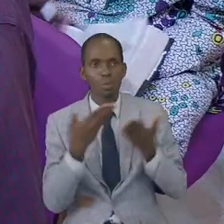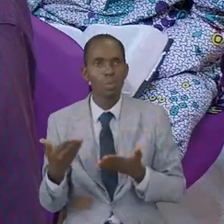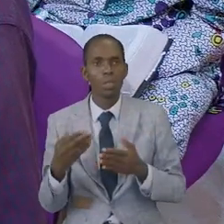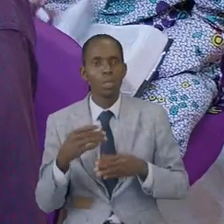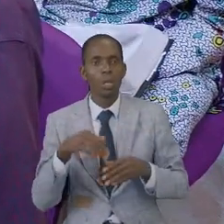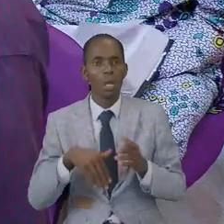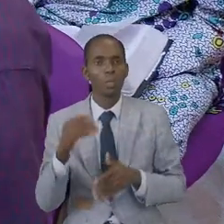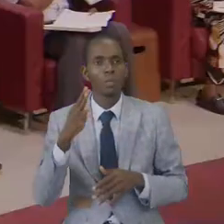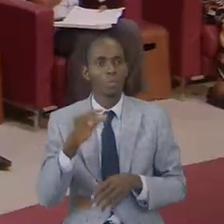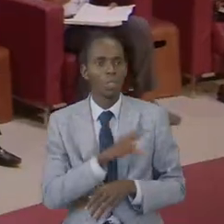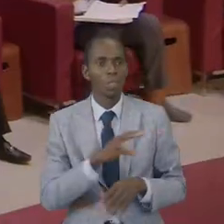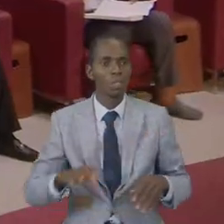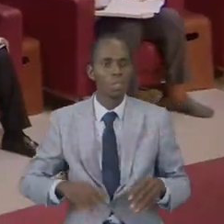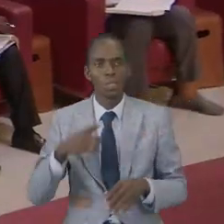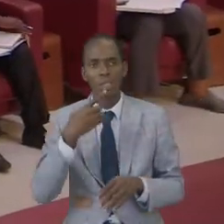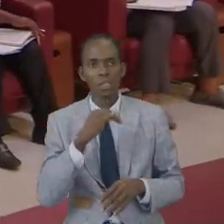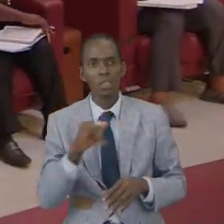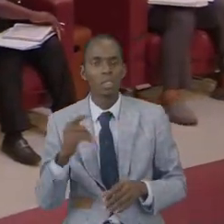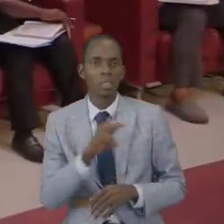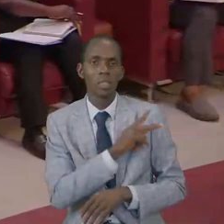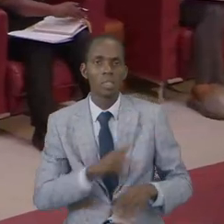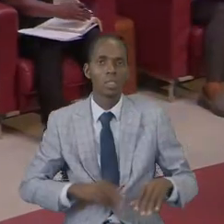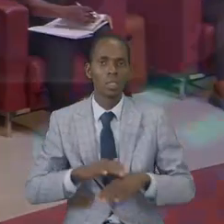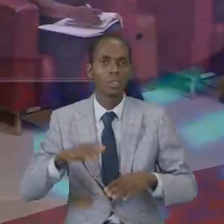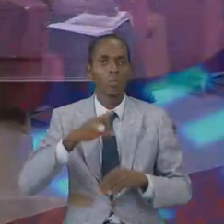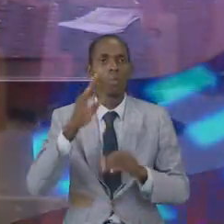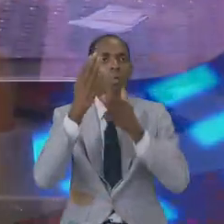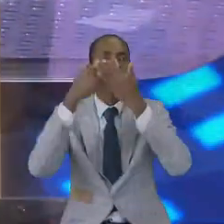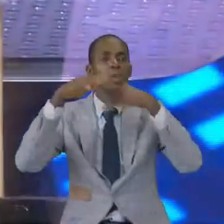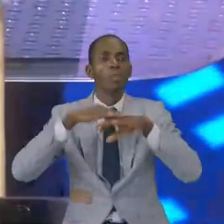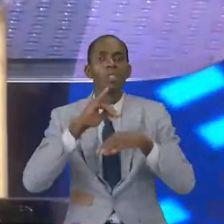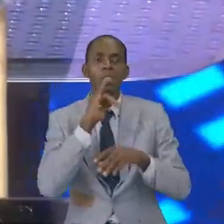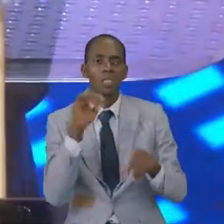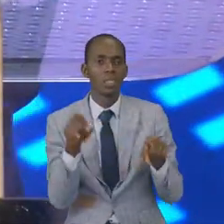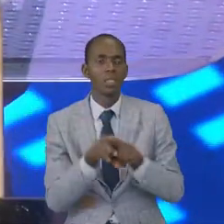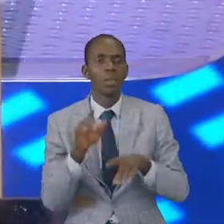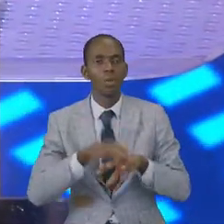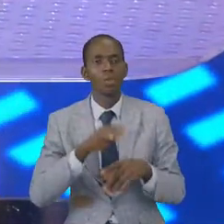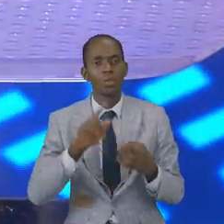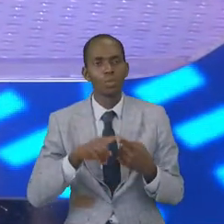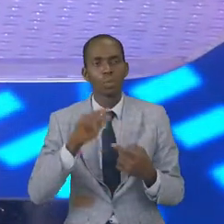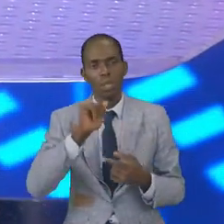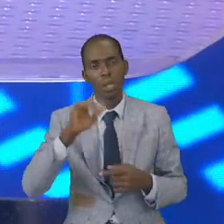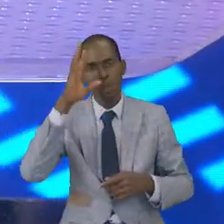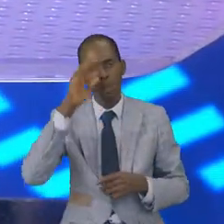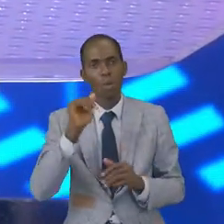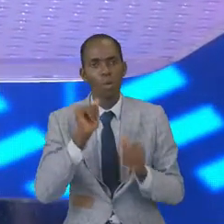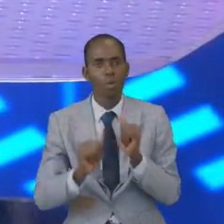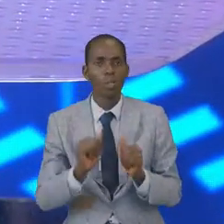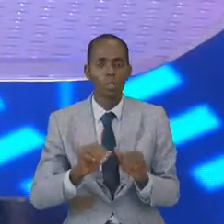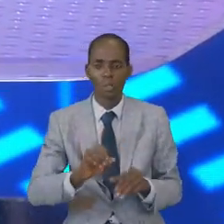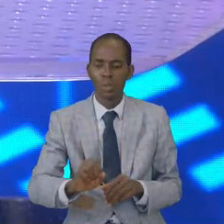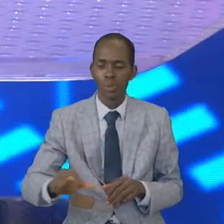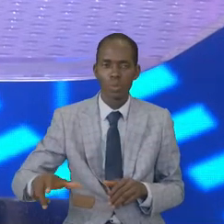them, saying, the kingdom of heaven is likened unto a man which sowed good